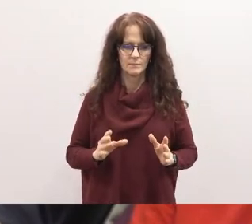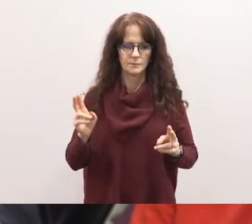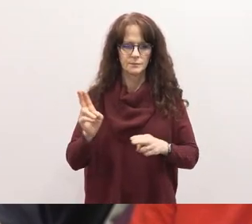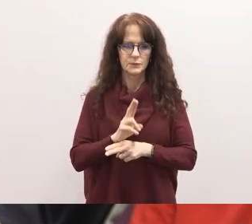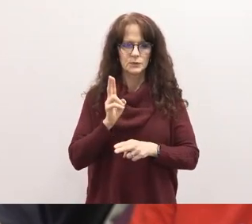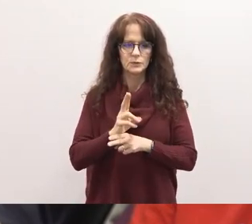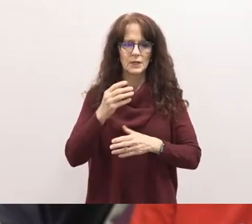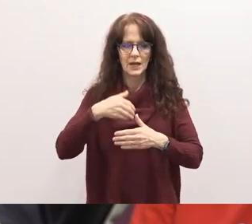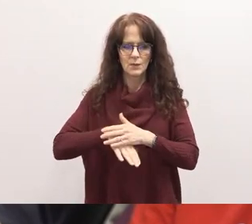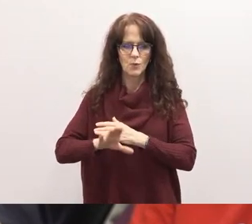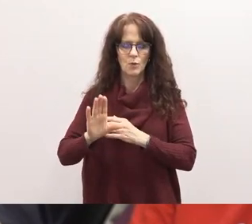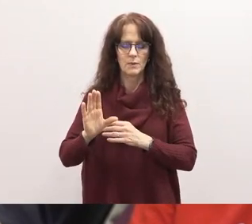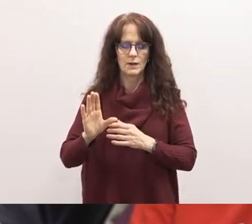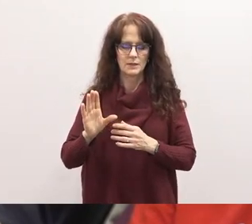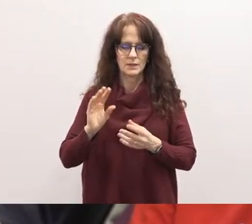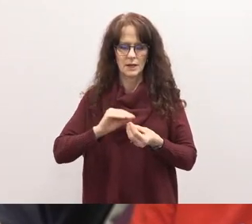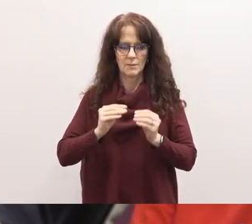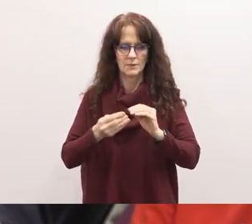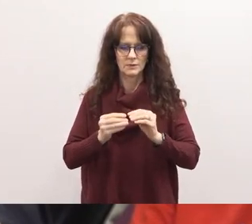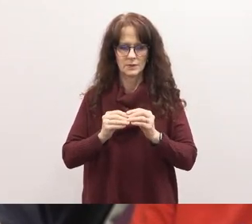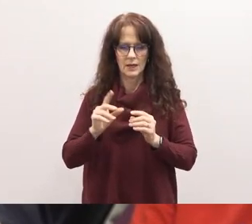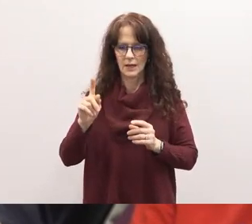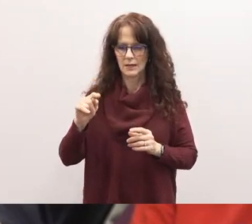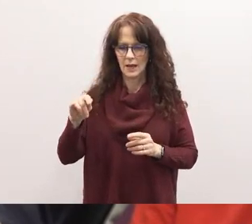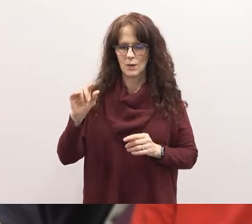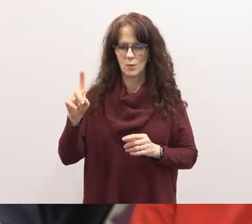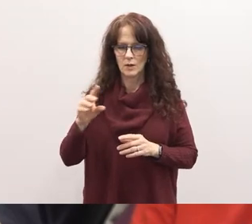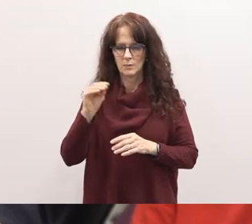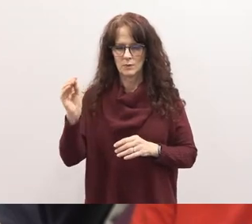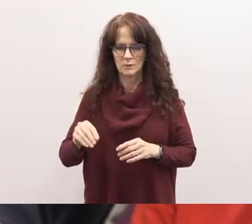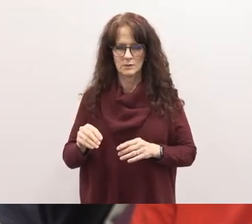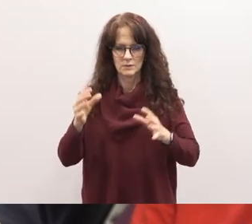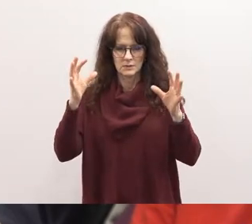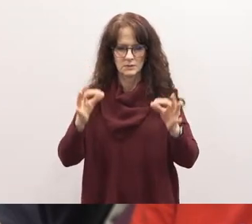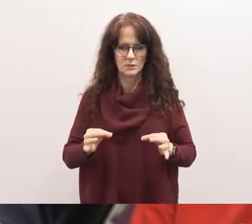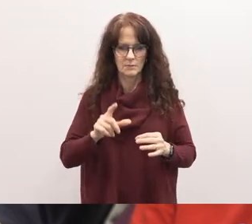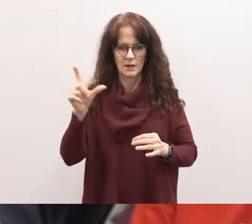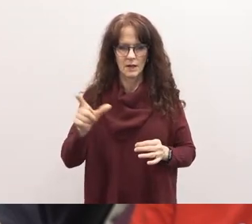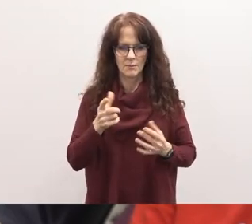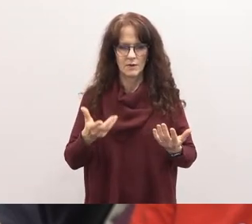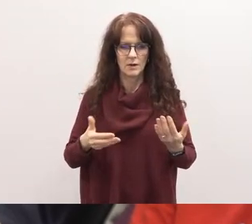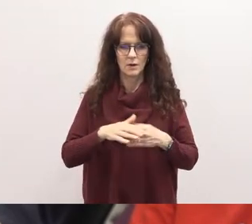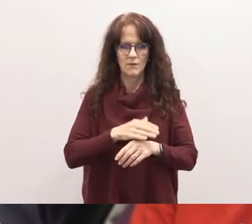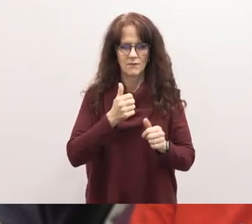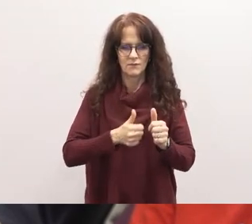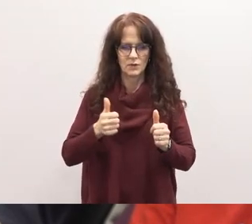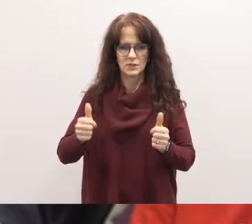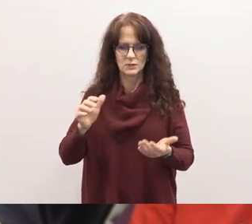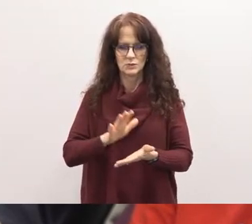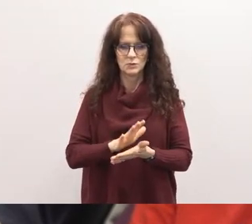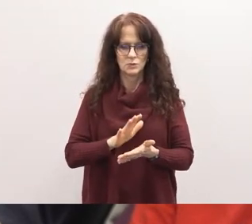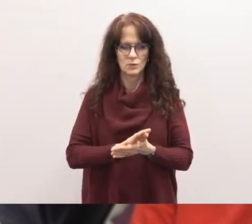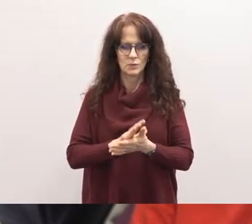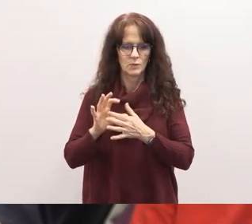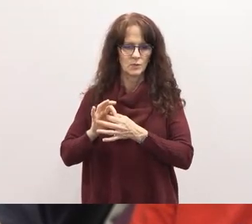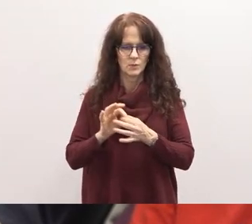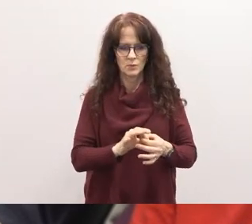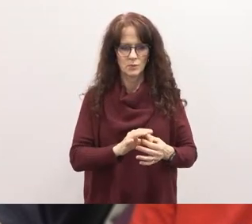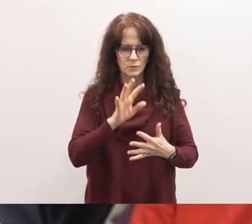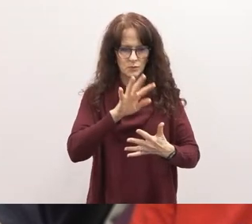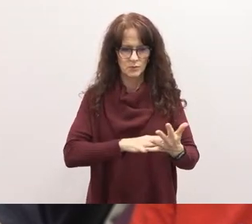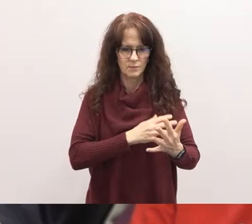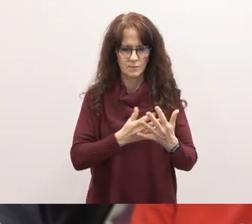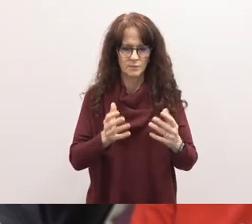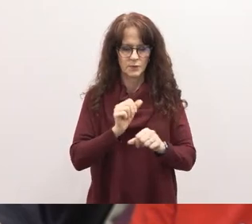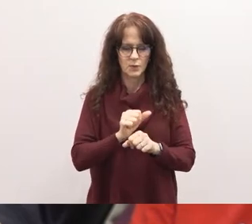enrollment numbers and Title I percentages to determine library coverage for each school site. According to this chart, if you work at a